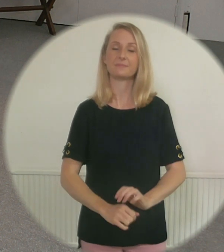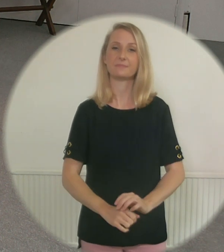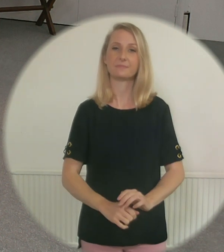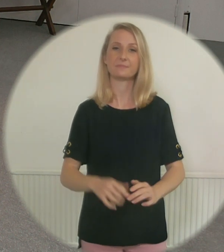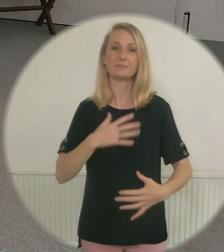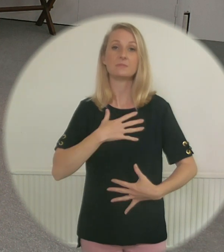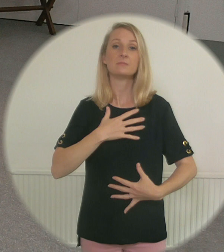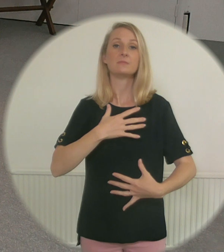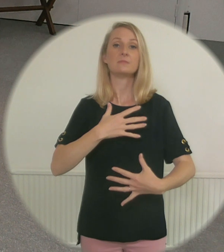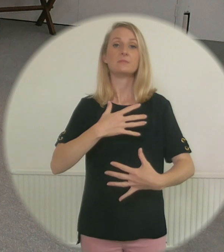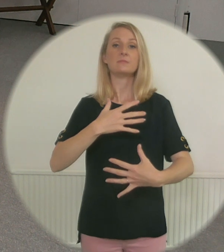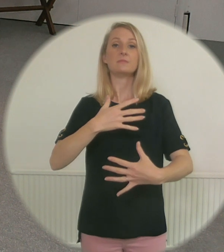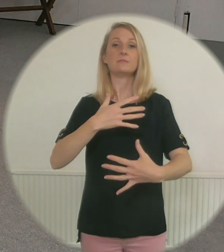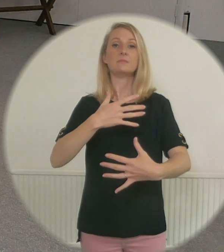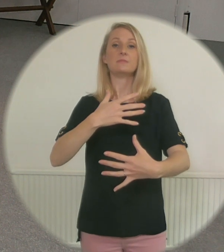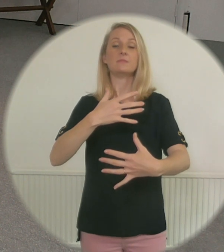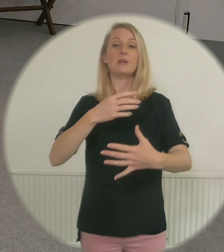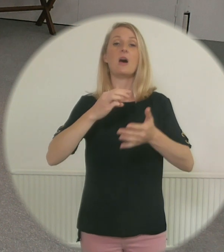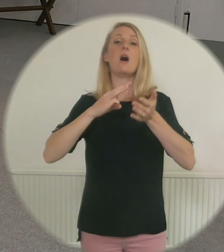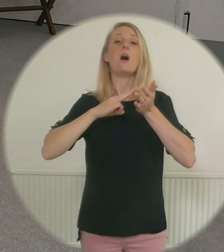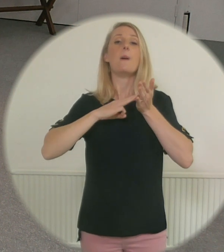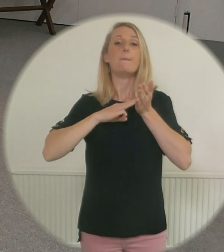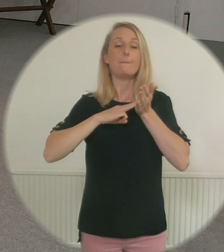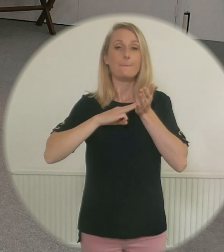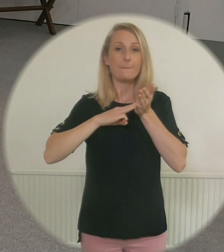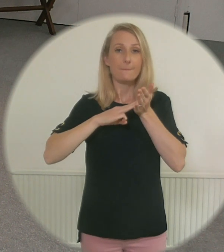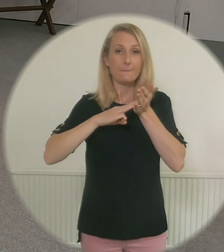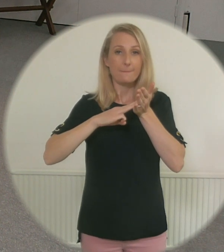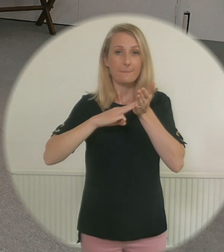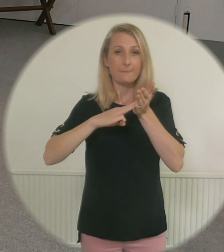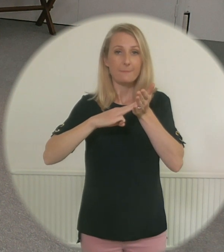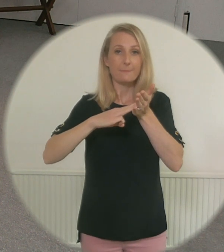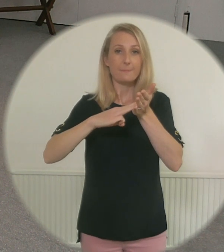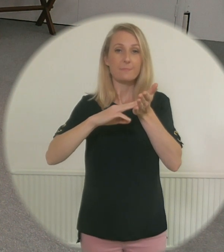Breathing in and hum.